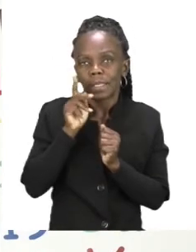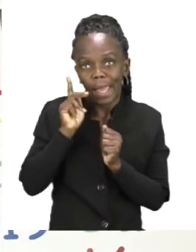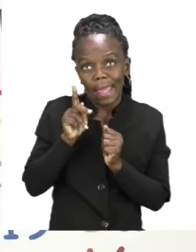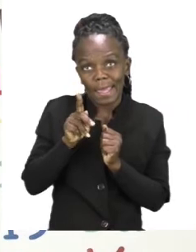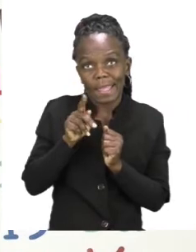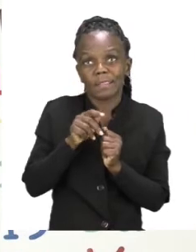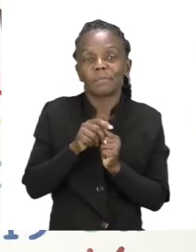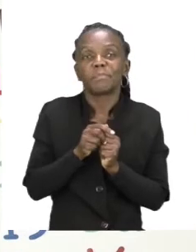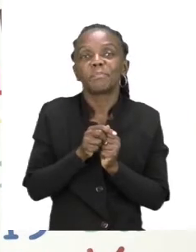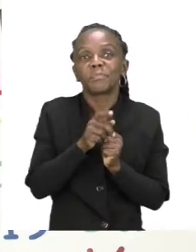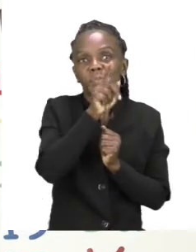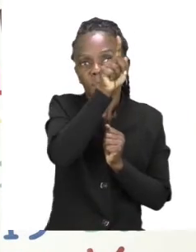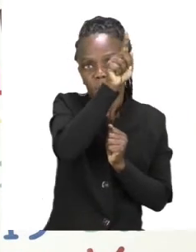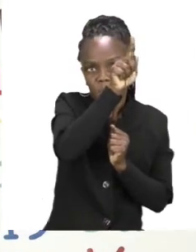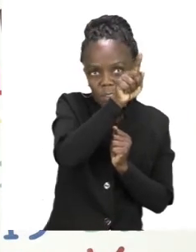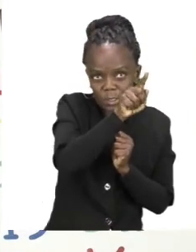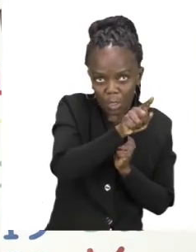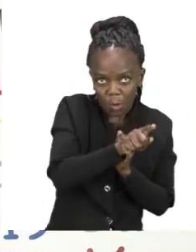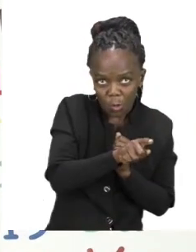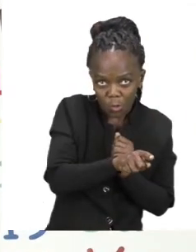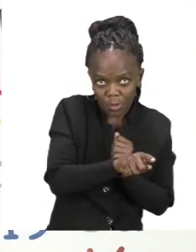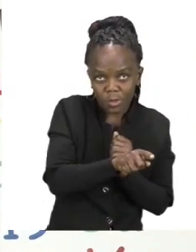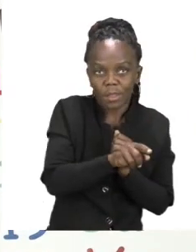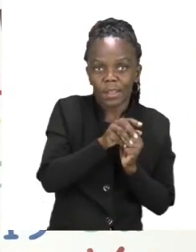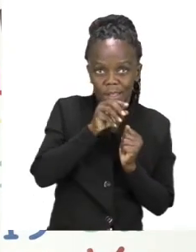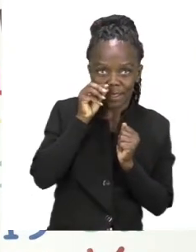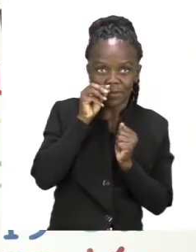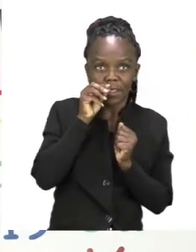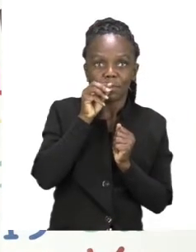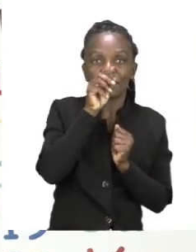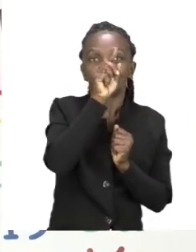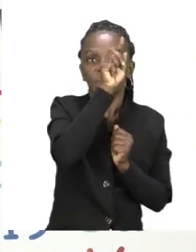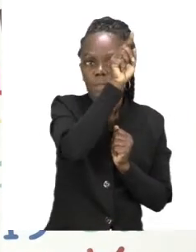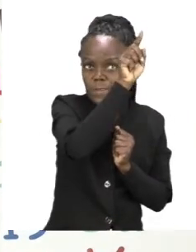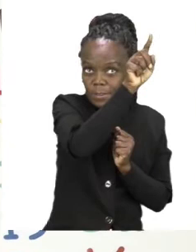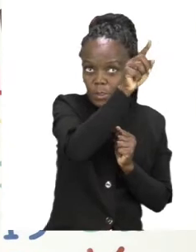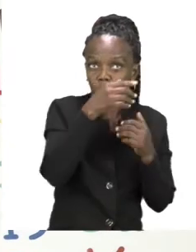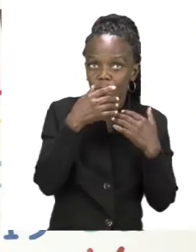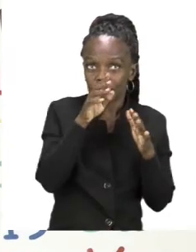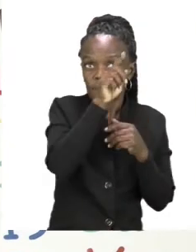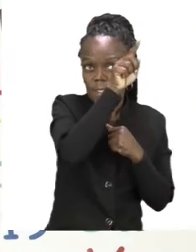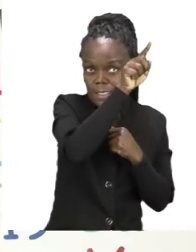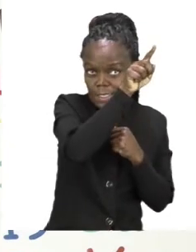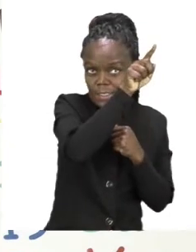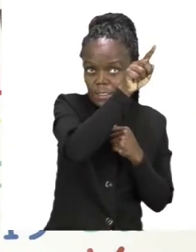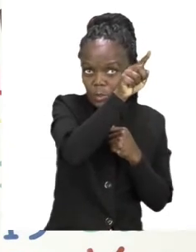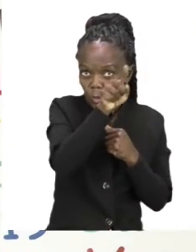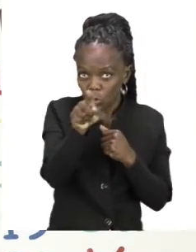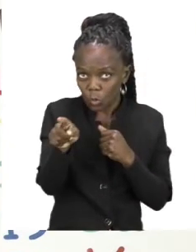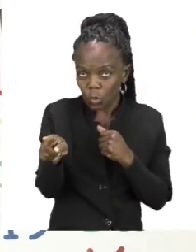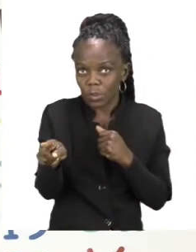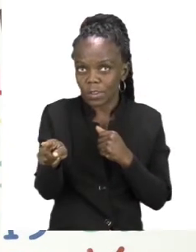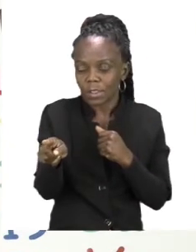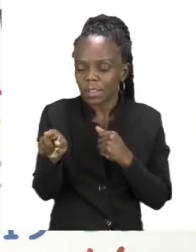again. Down. Lift up your pencil. start here.